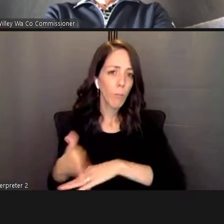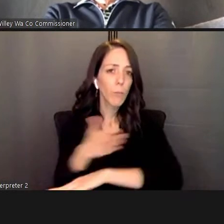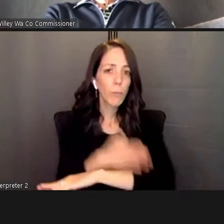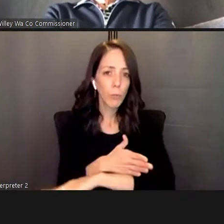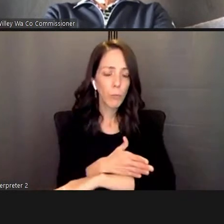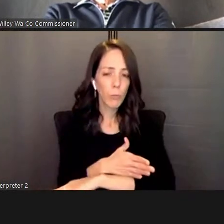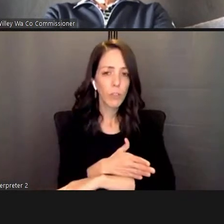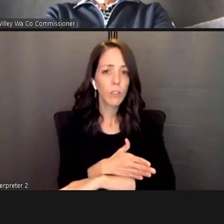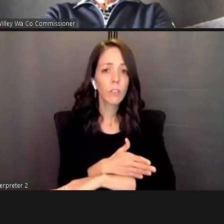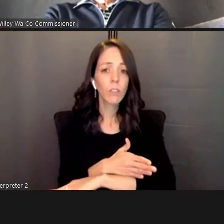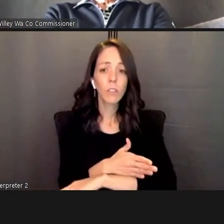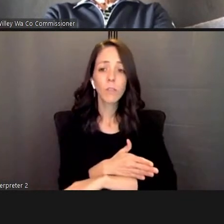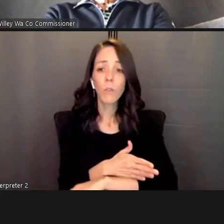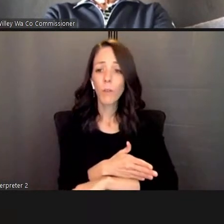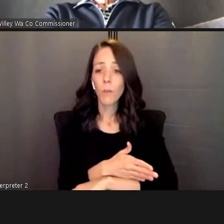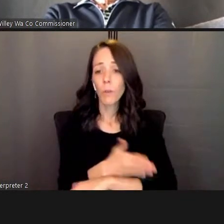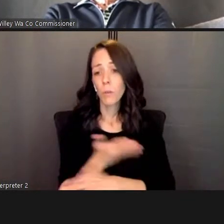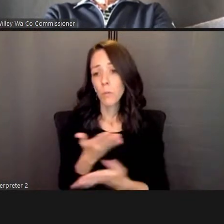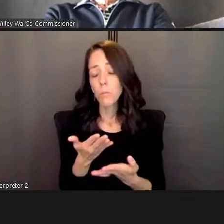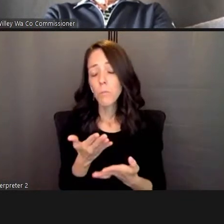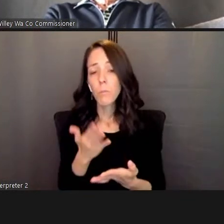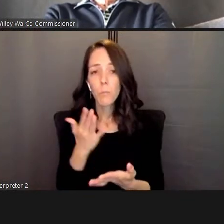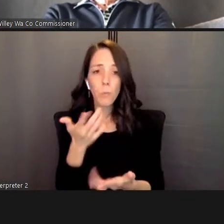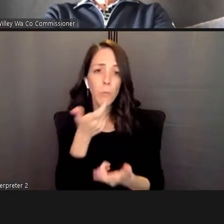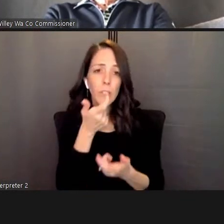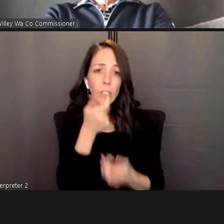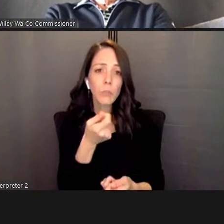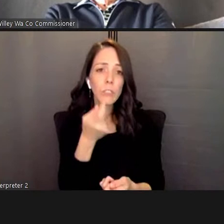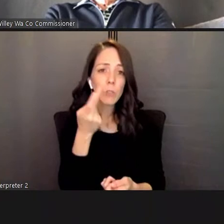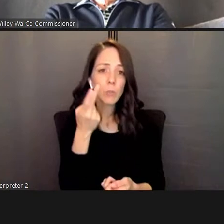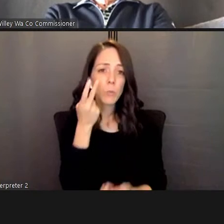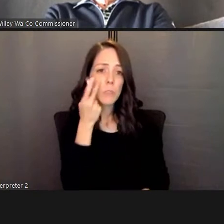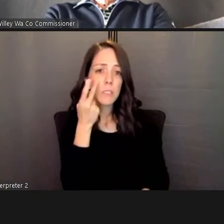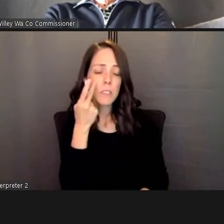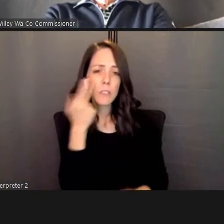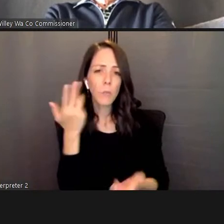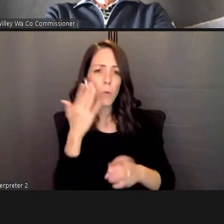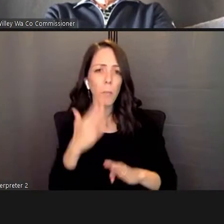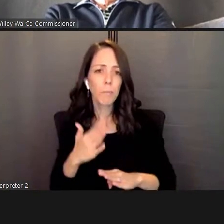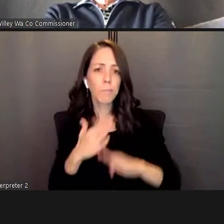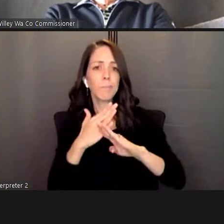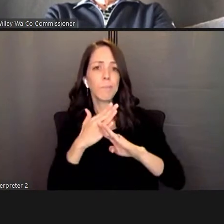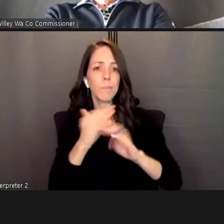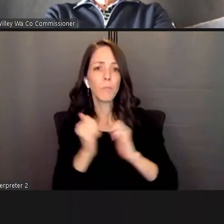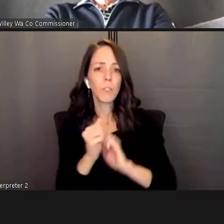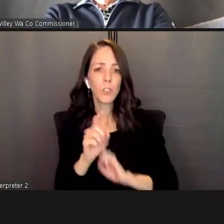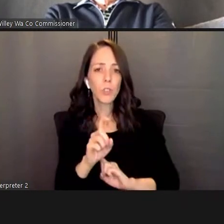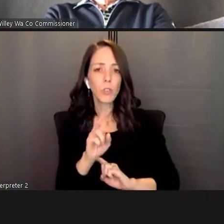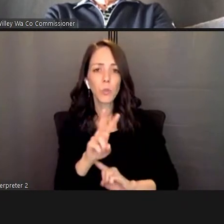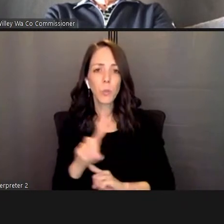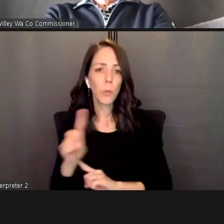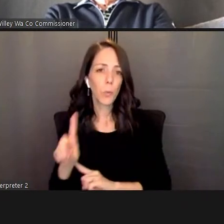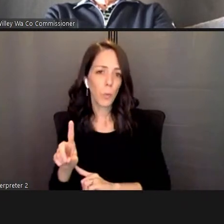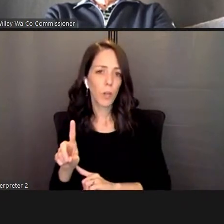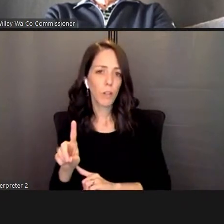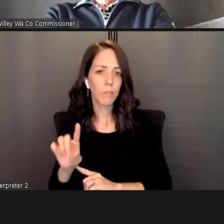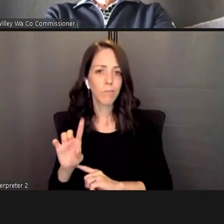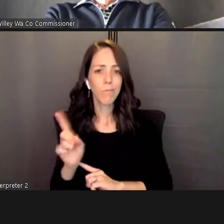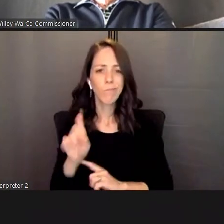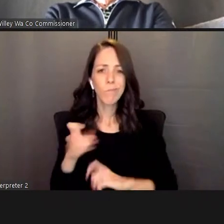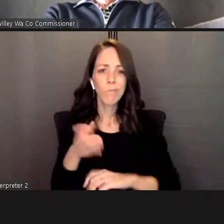the barriers that the community or that you're hearing that people are facing. And then also